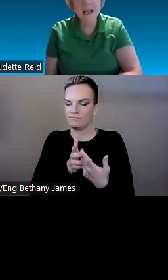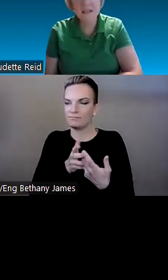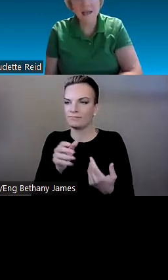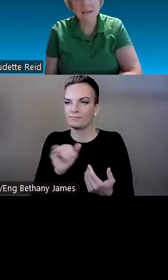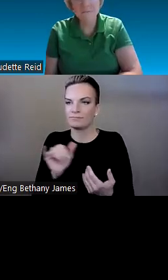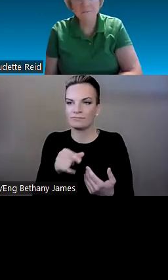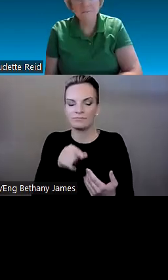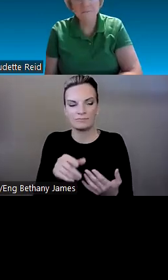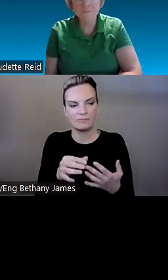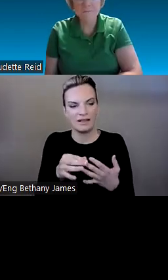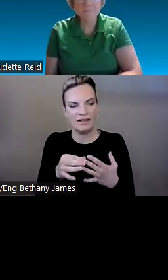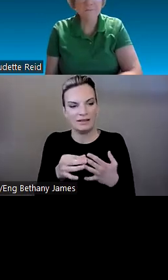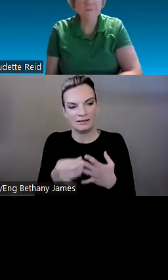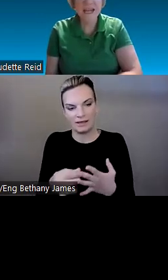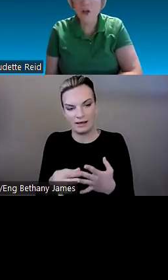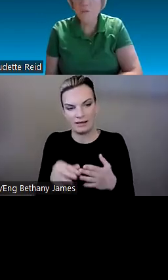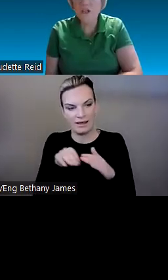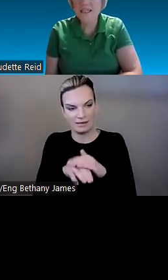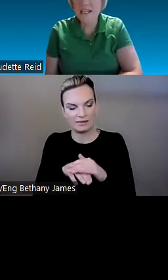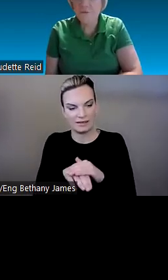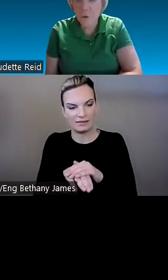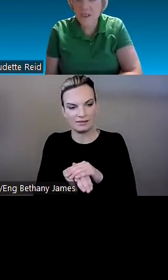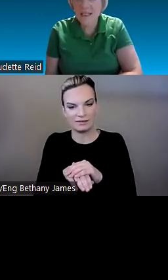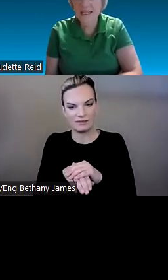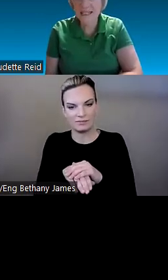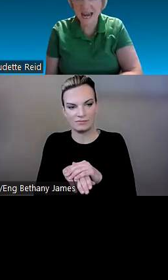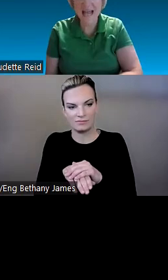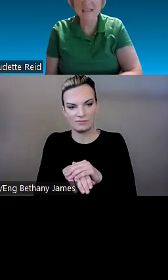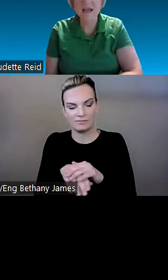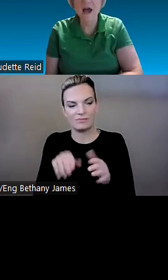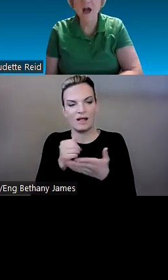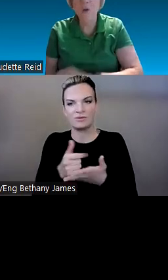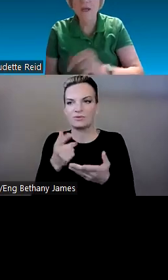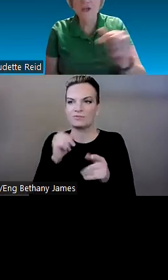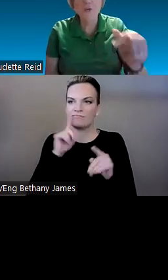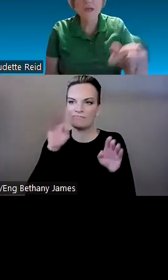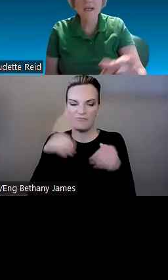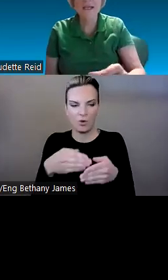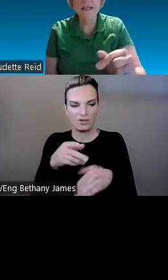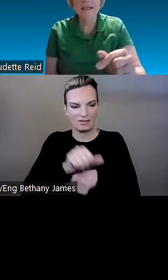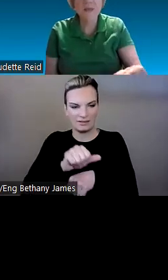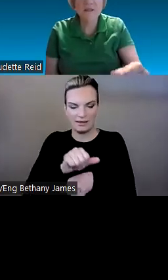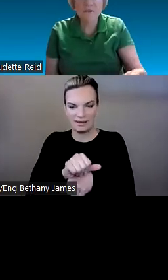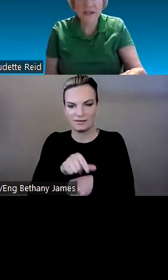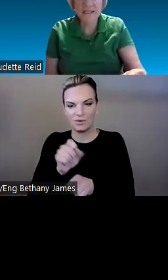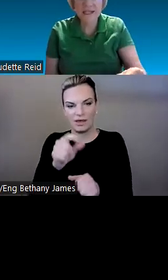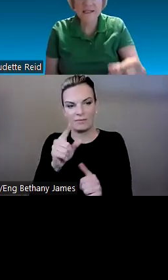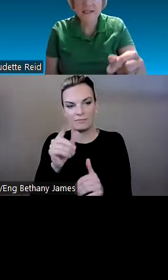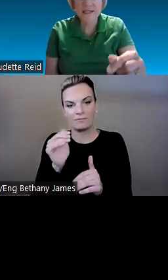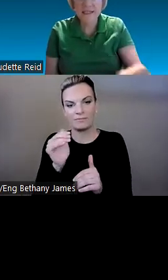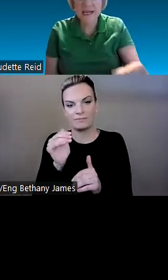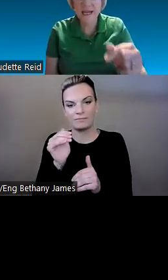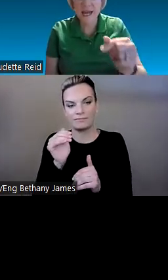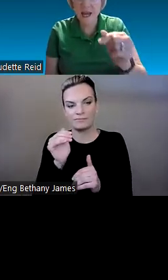guided access helps you to stay focused on a task. You can limit the device